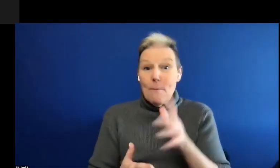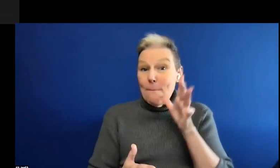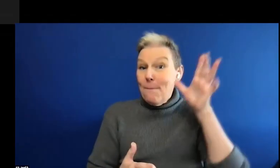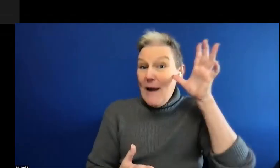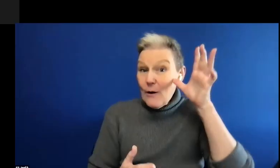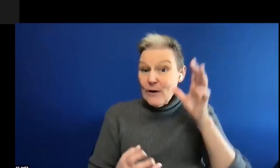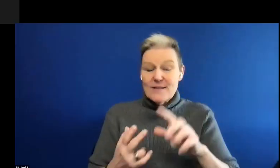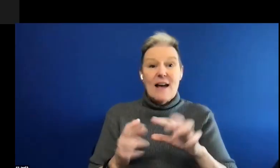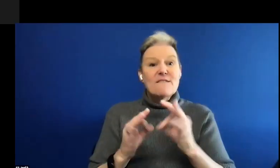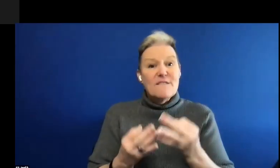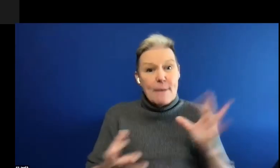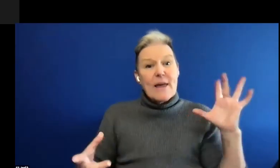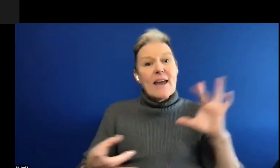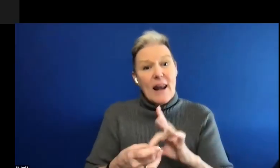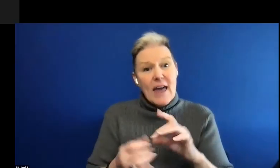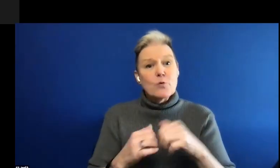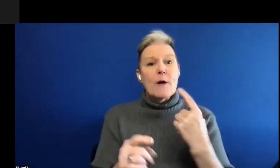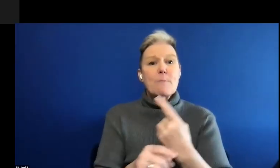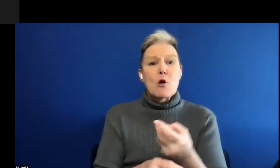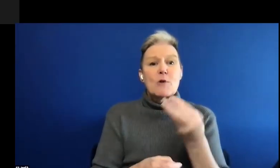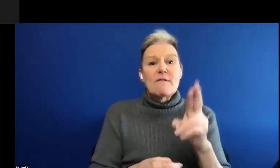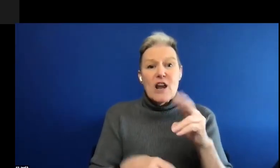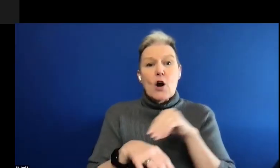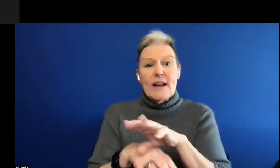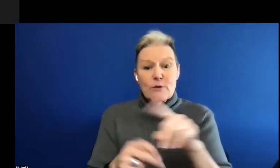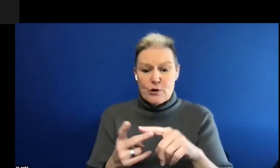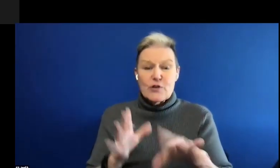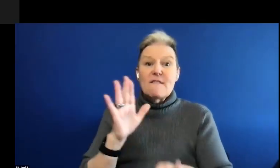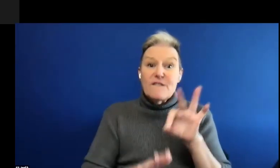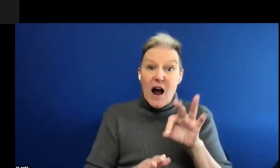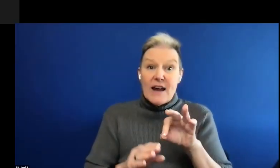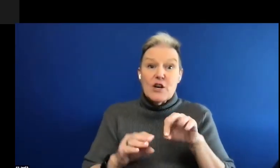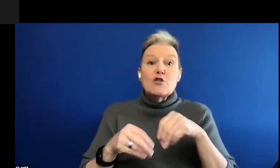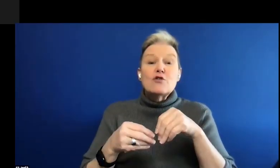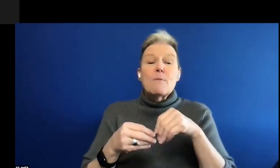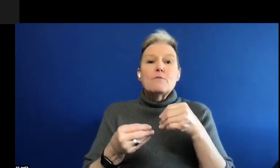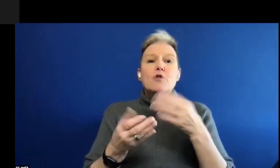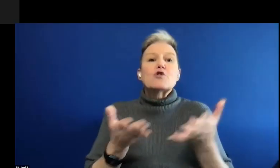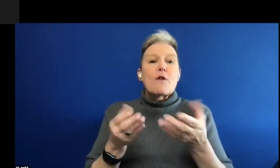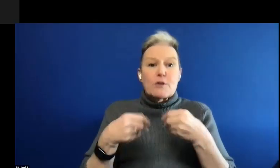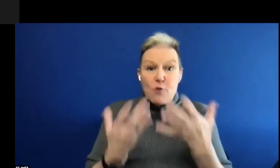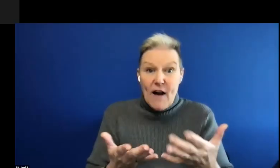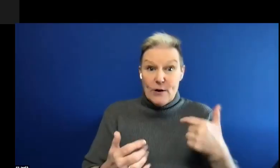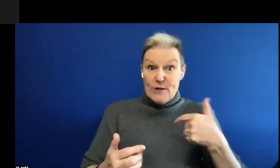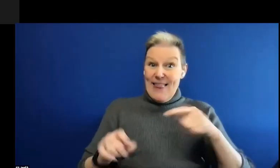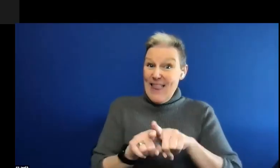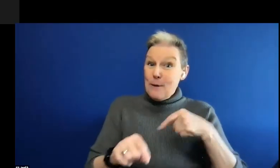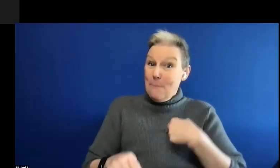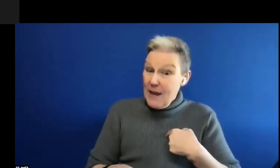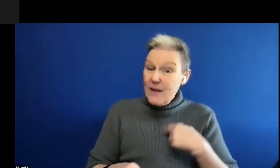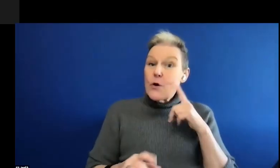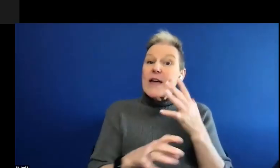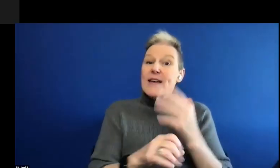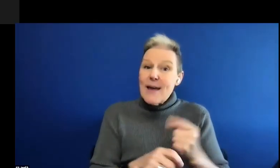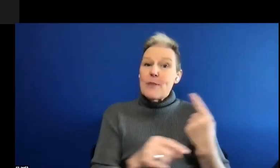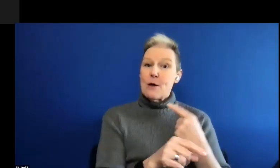and families better connect with appropriate VR counselors, find service providers like me, so that they can get the appropriate supports and services,